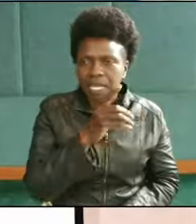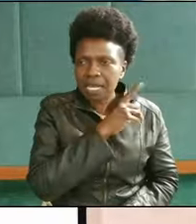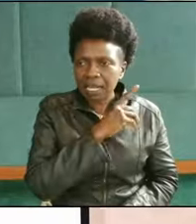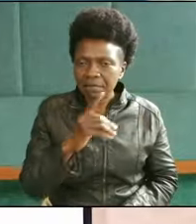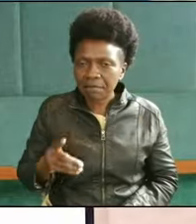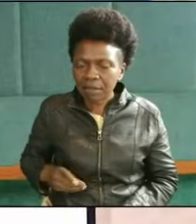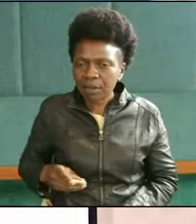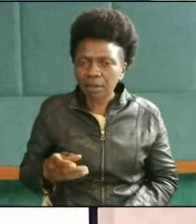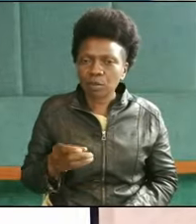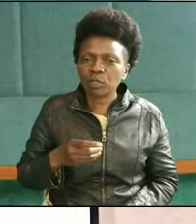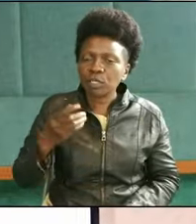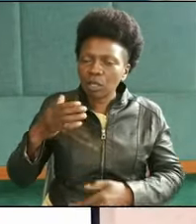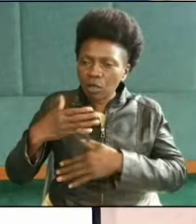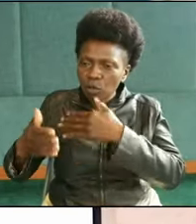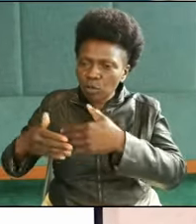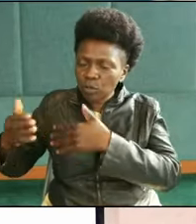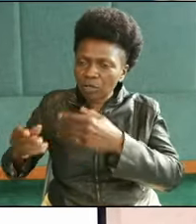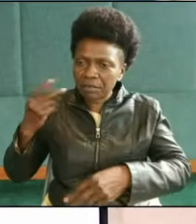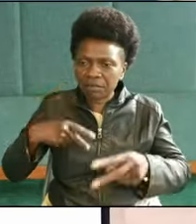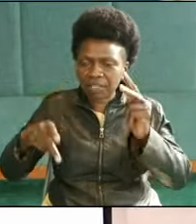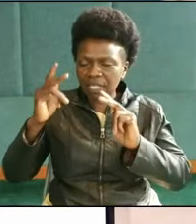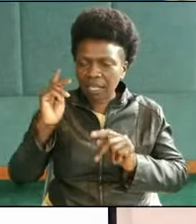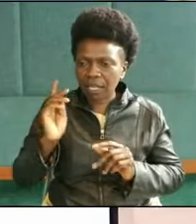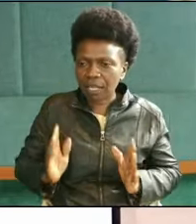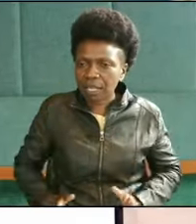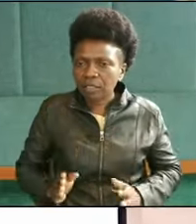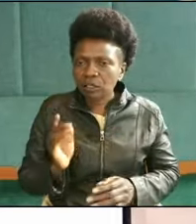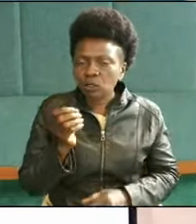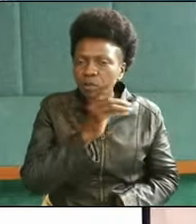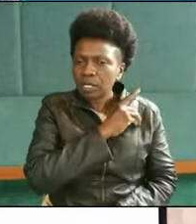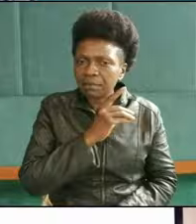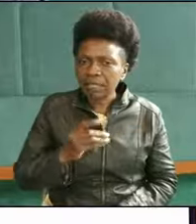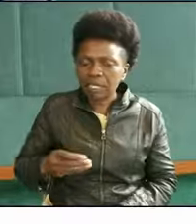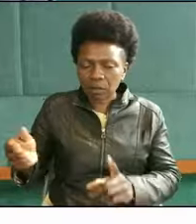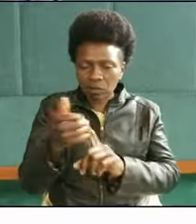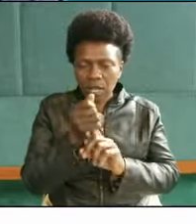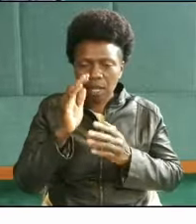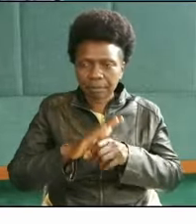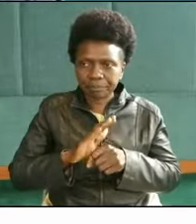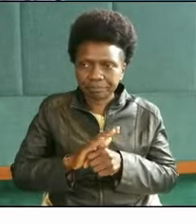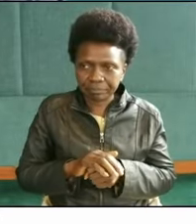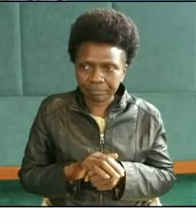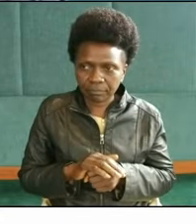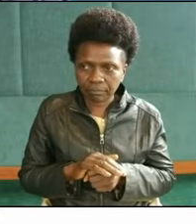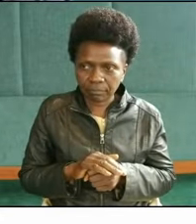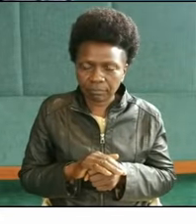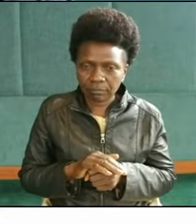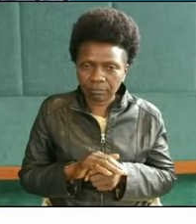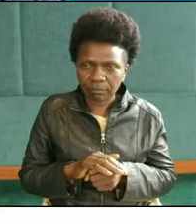David was always a victor. So David achieved much, overcame several